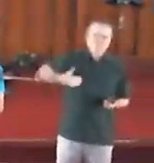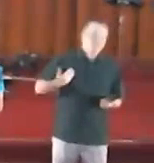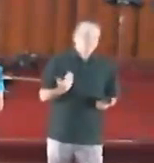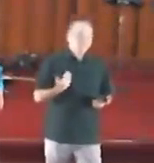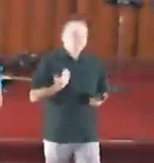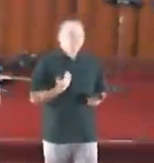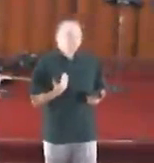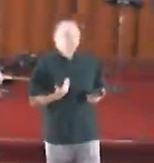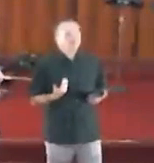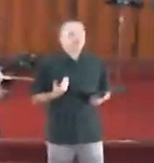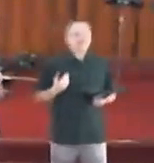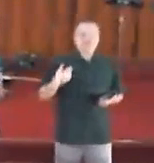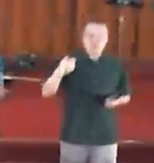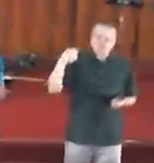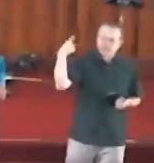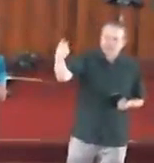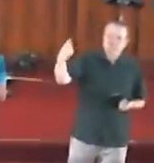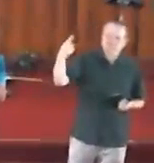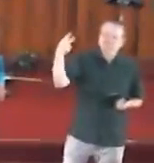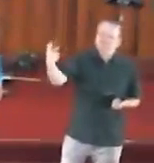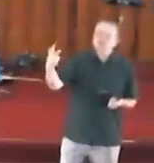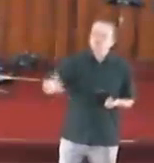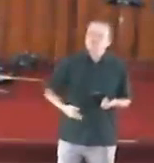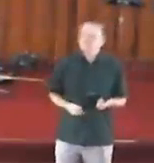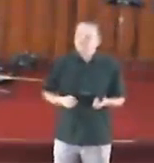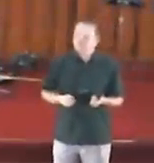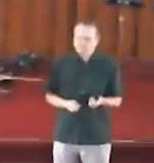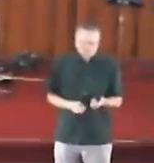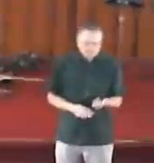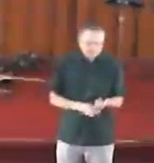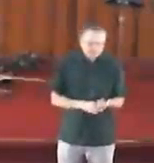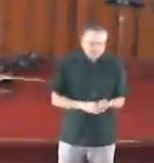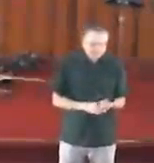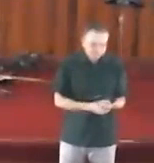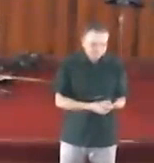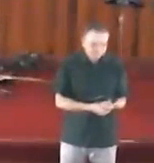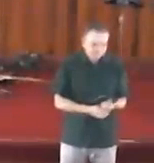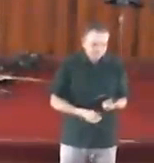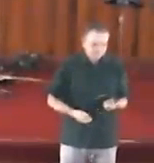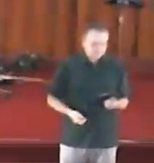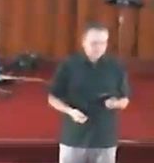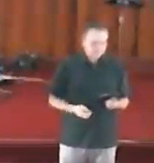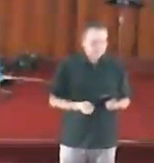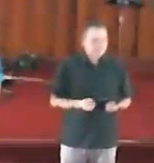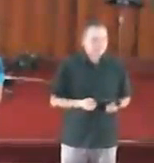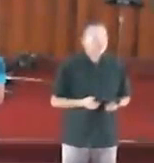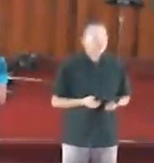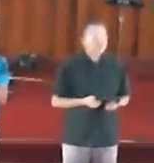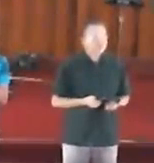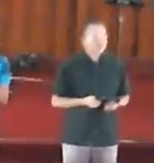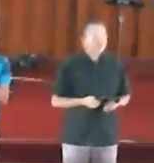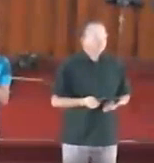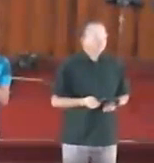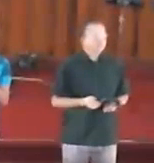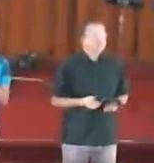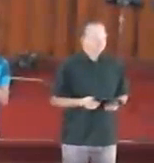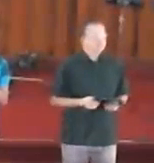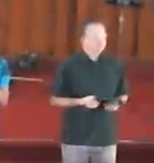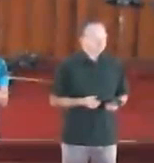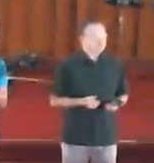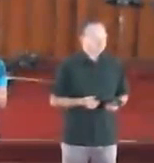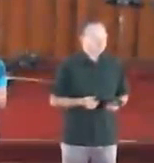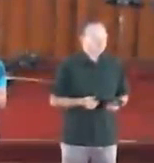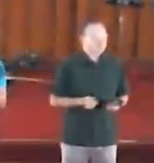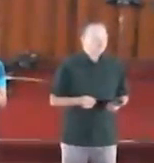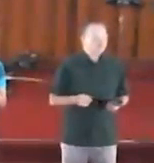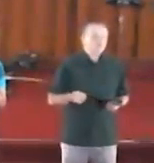En esta serie hemos querido hablar de la persona y la obra del Espíritu Santo. And through this series, we've been speaking about the person